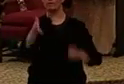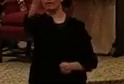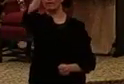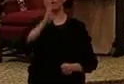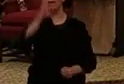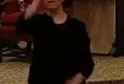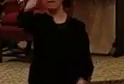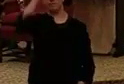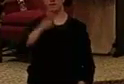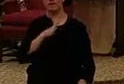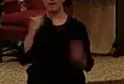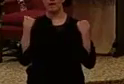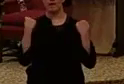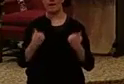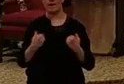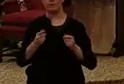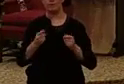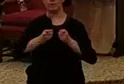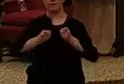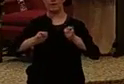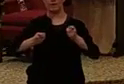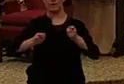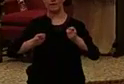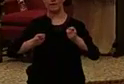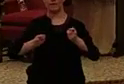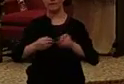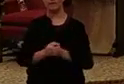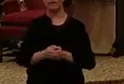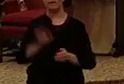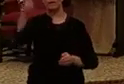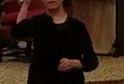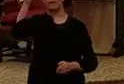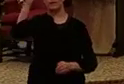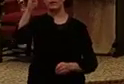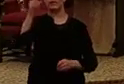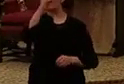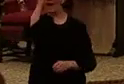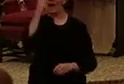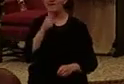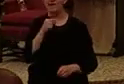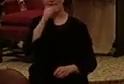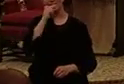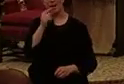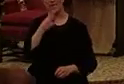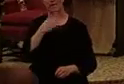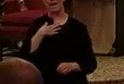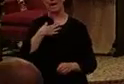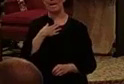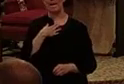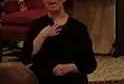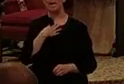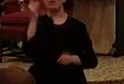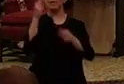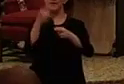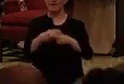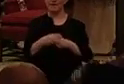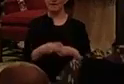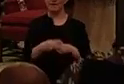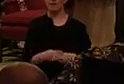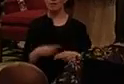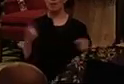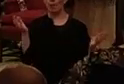and with men, and hast prevailed." And Jacob asked him and said, "Tell me, I pray thee, thy name." And he said,